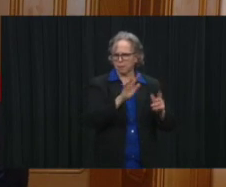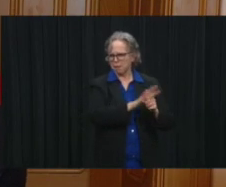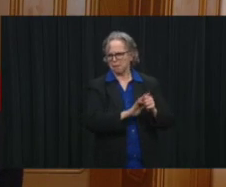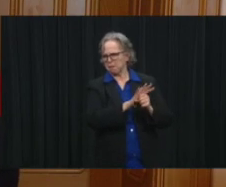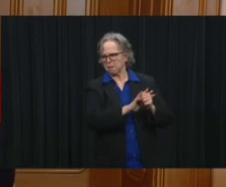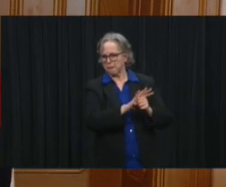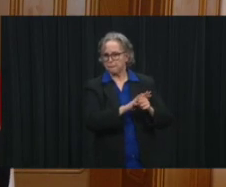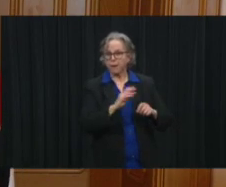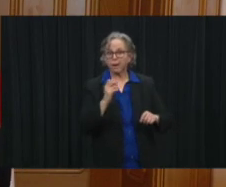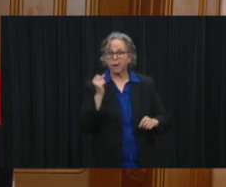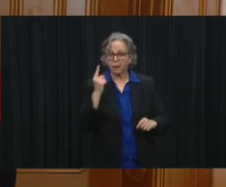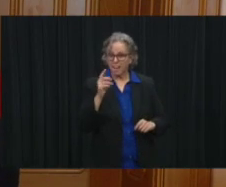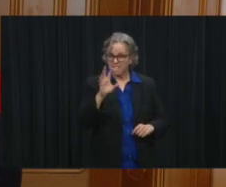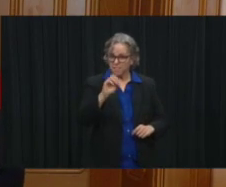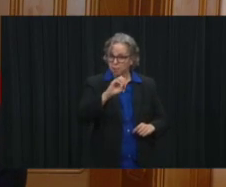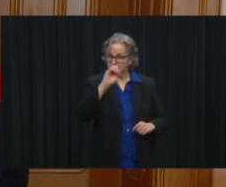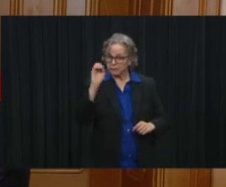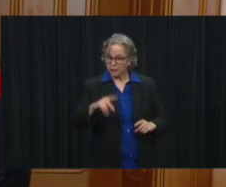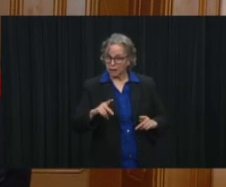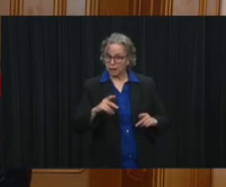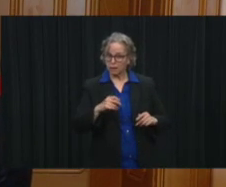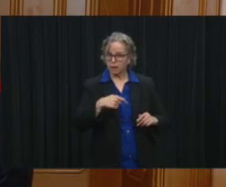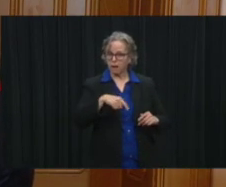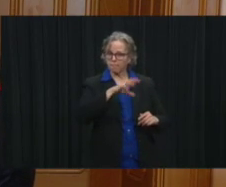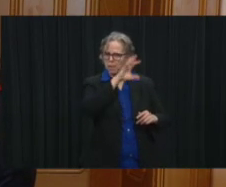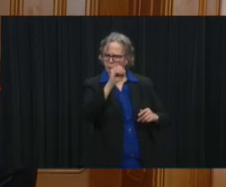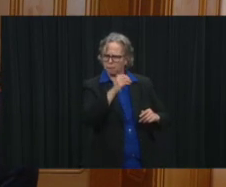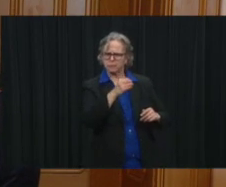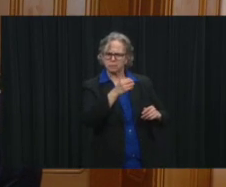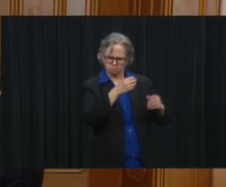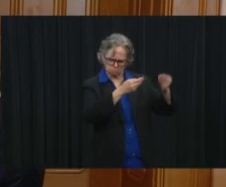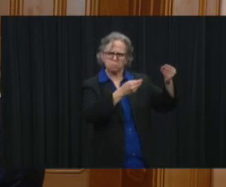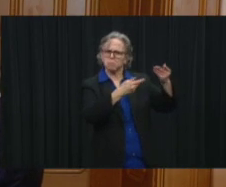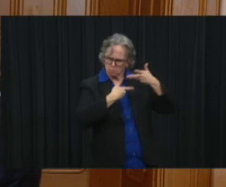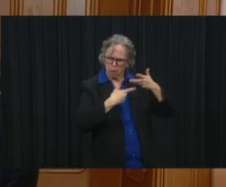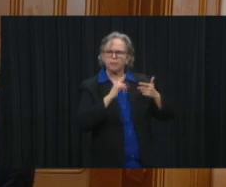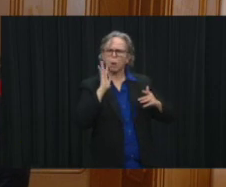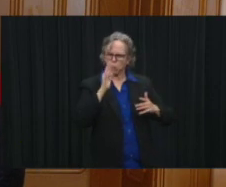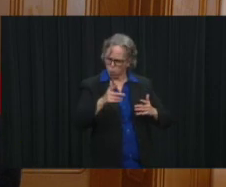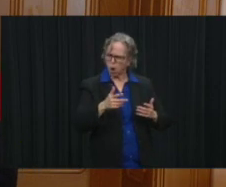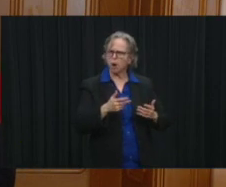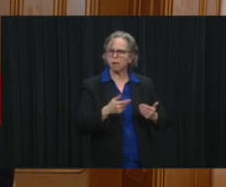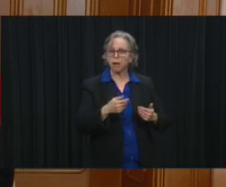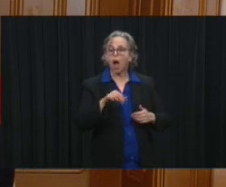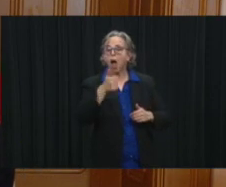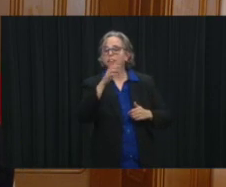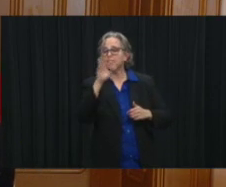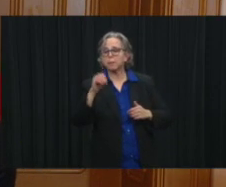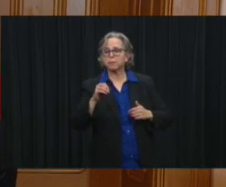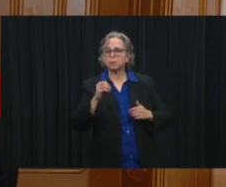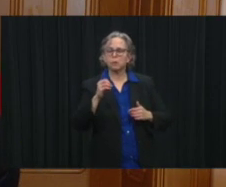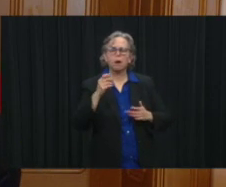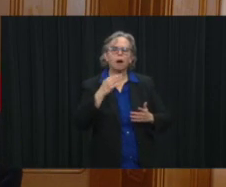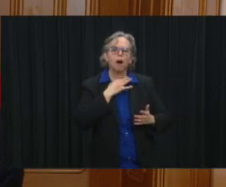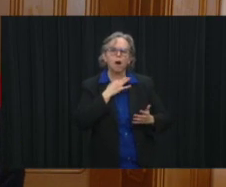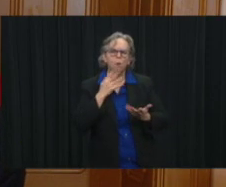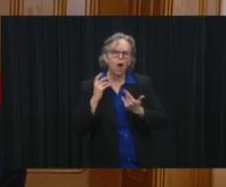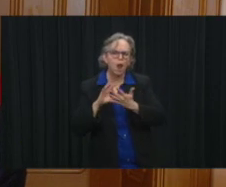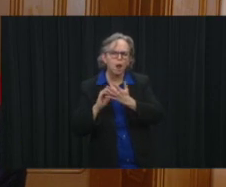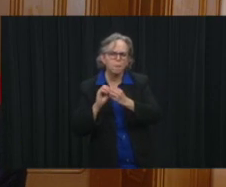going to do it. The other 50% say they're definitely going to look into it. So this could be a big help. Then there's also a new tax